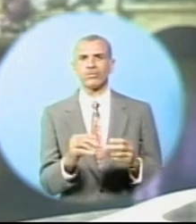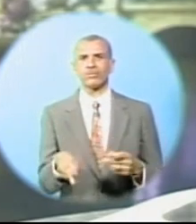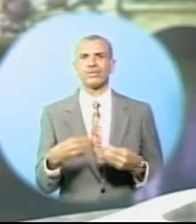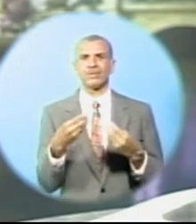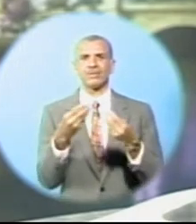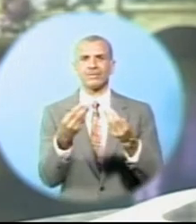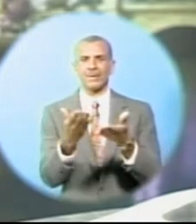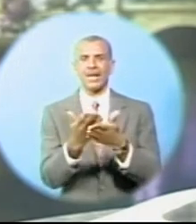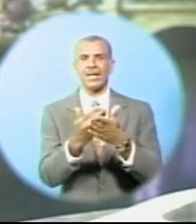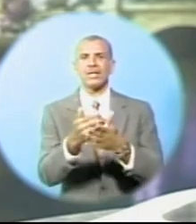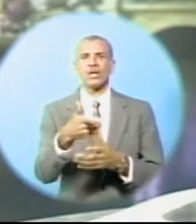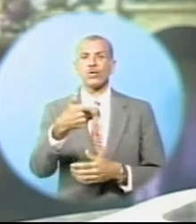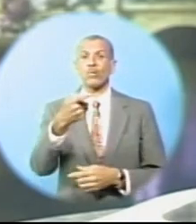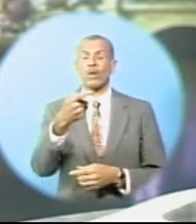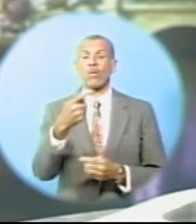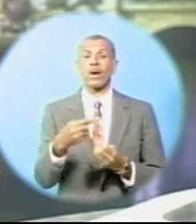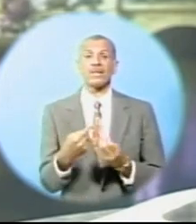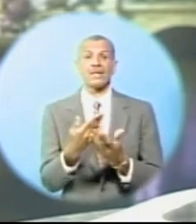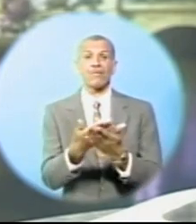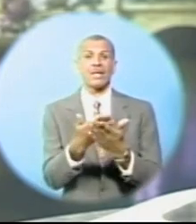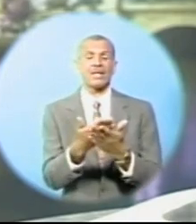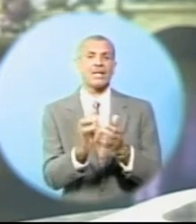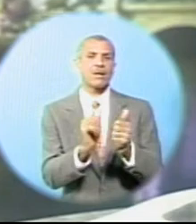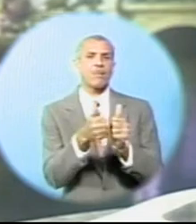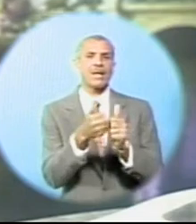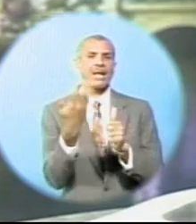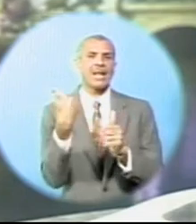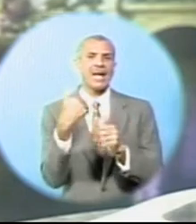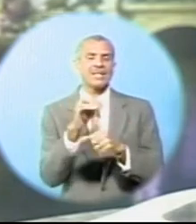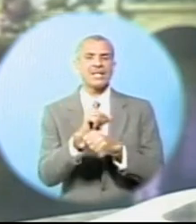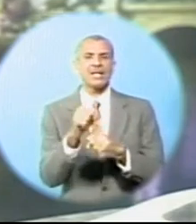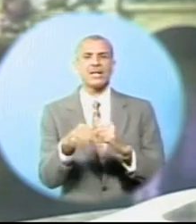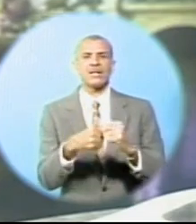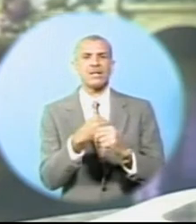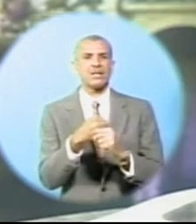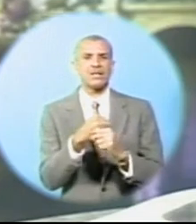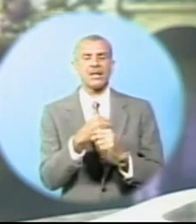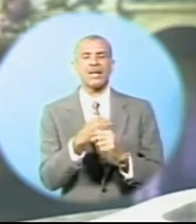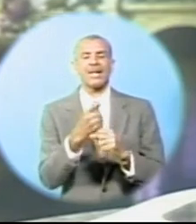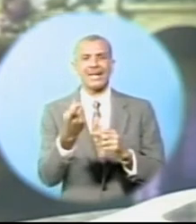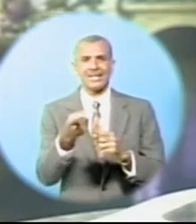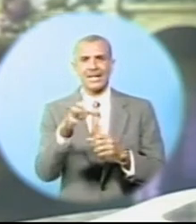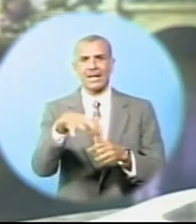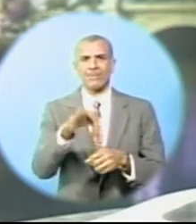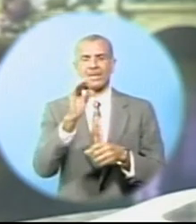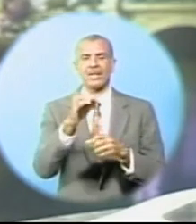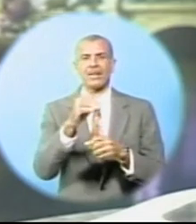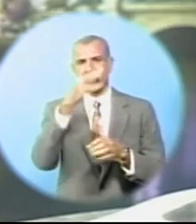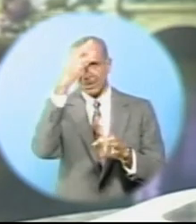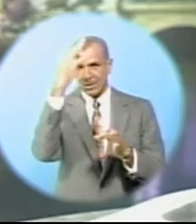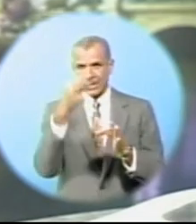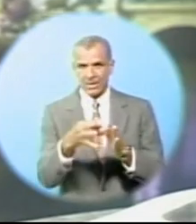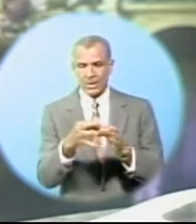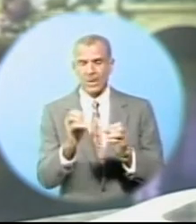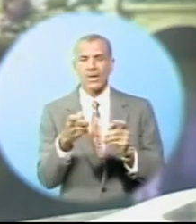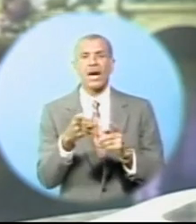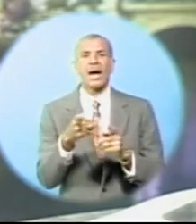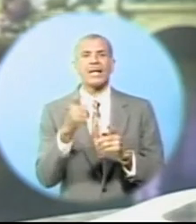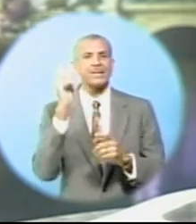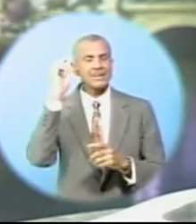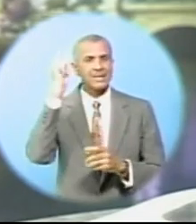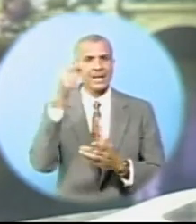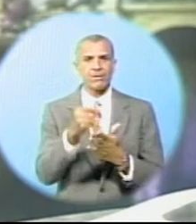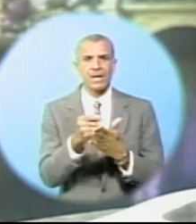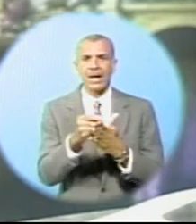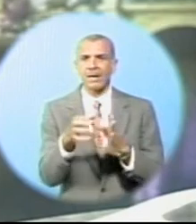the 21 submitted in a competition call late last year gained the approval of a judging panel. Permanent Secretary